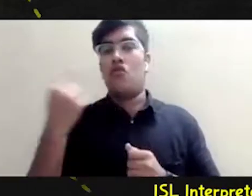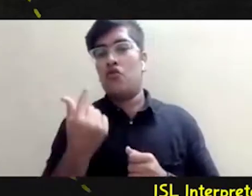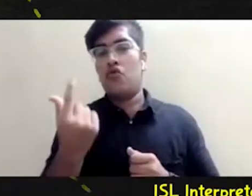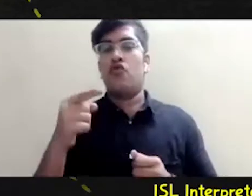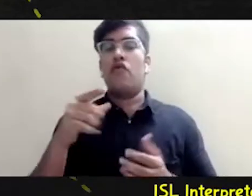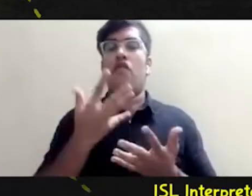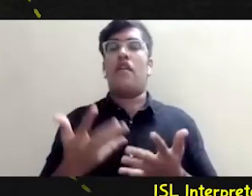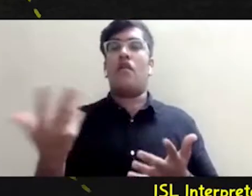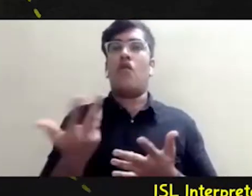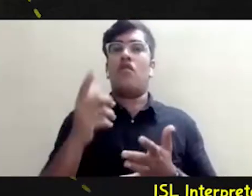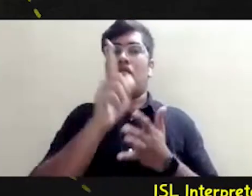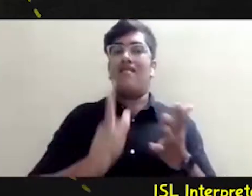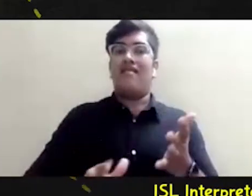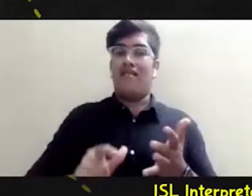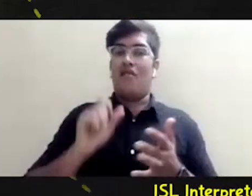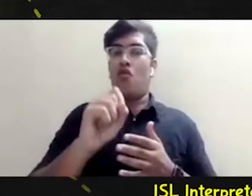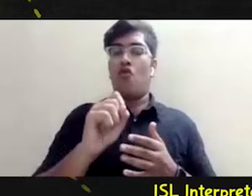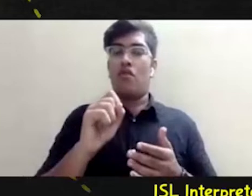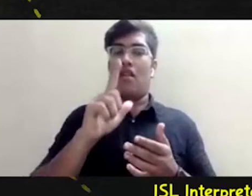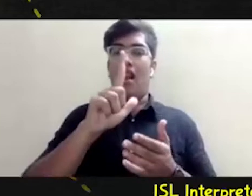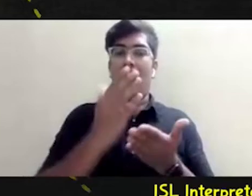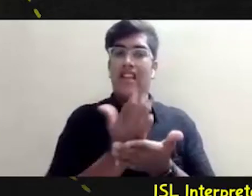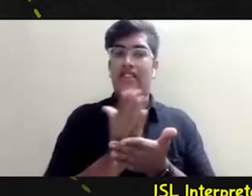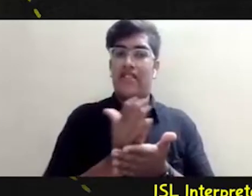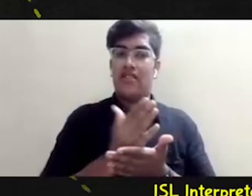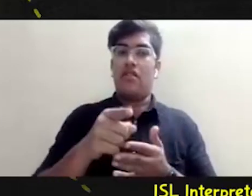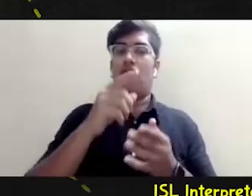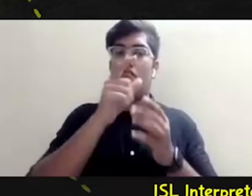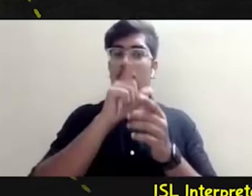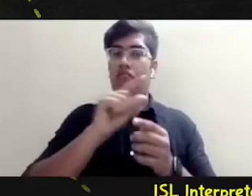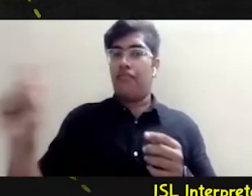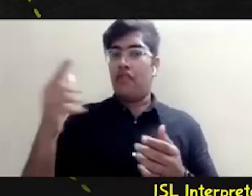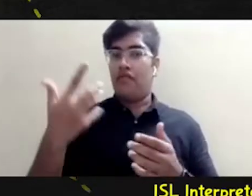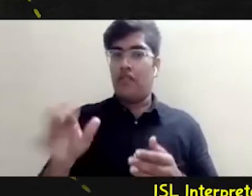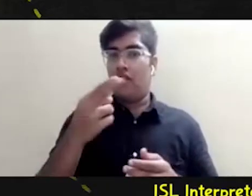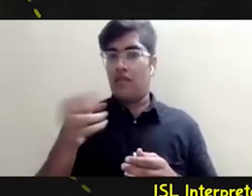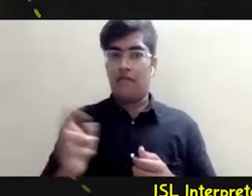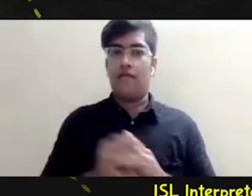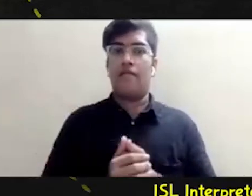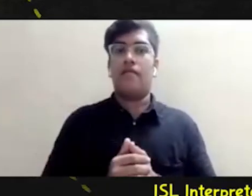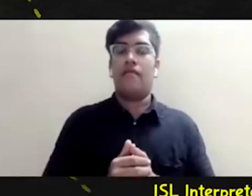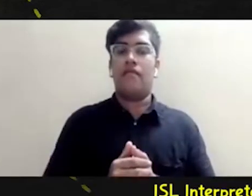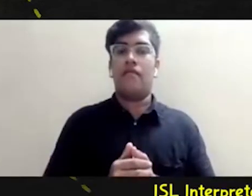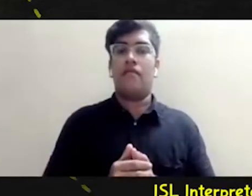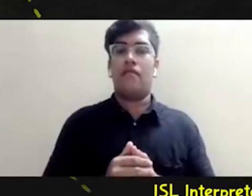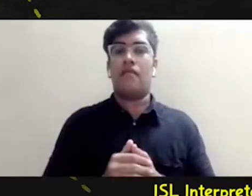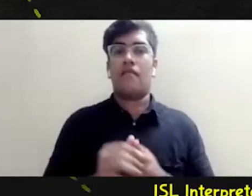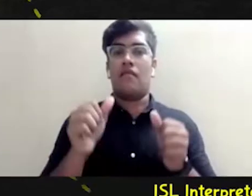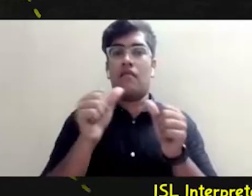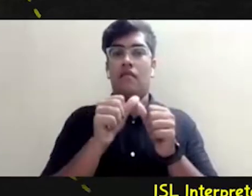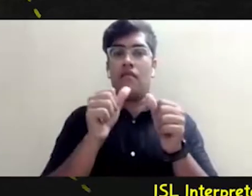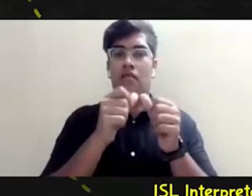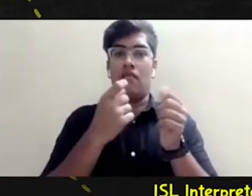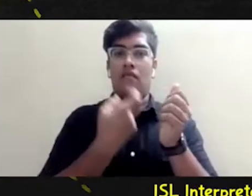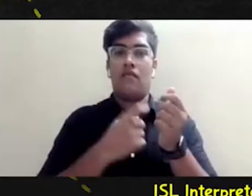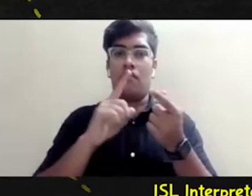literature degree, is a slogan that said, "Are Amazon queer ladai, Modi Bolsonaro